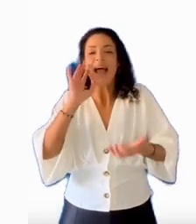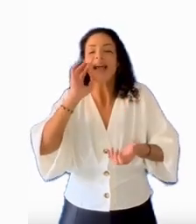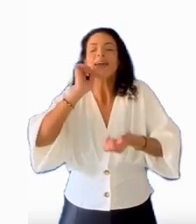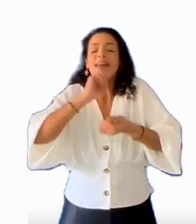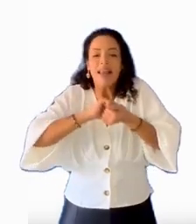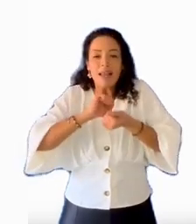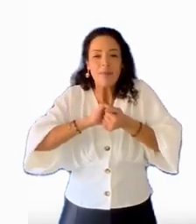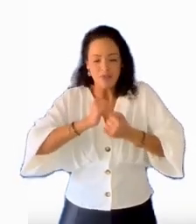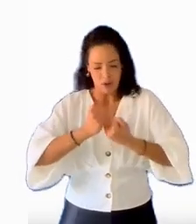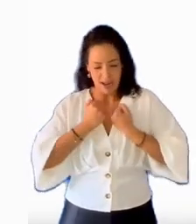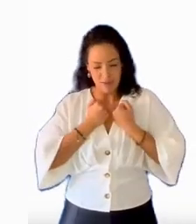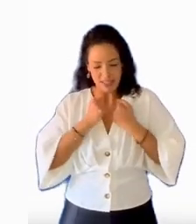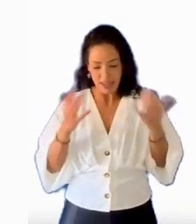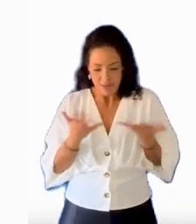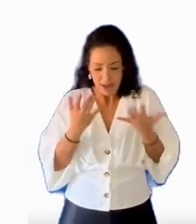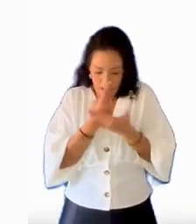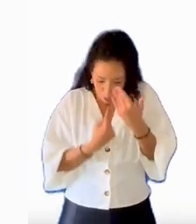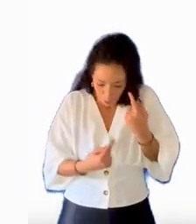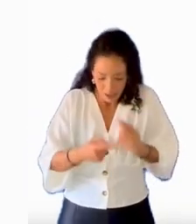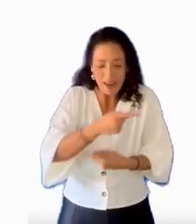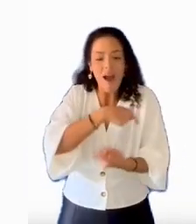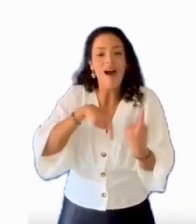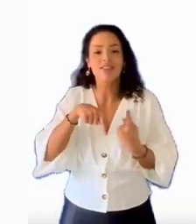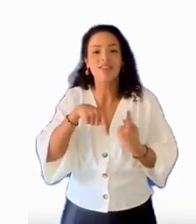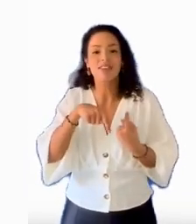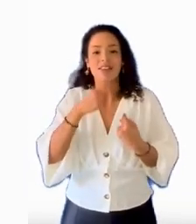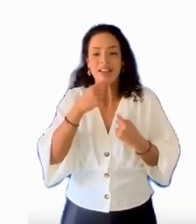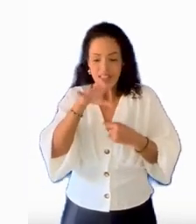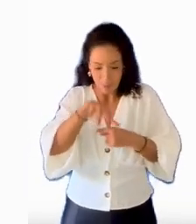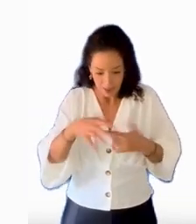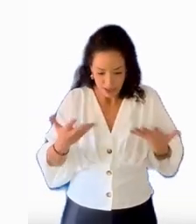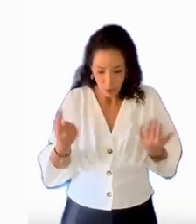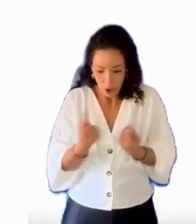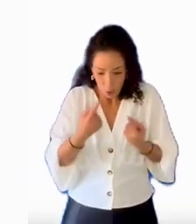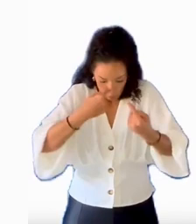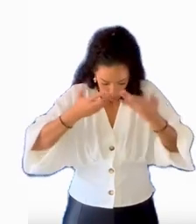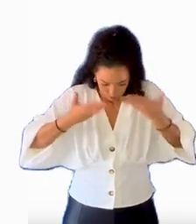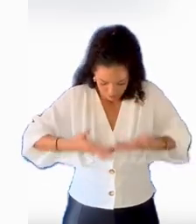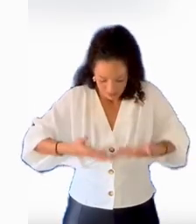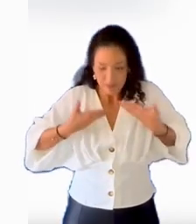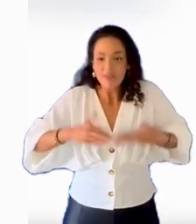play, there is only us, and so it becomes a place where who we are is enough.